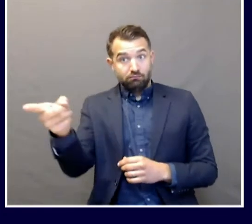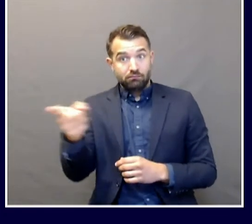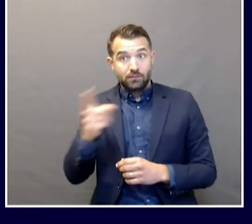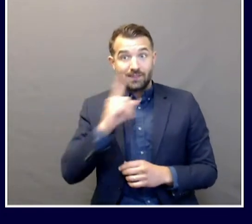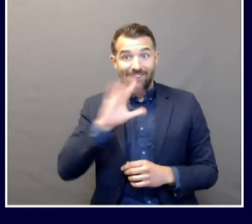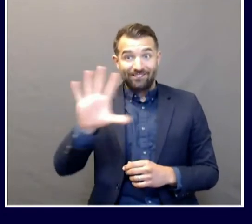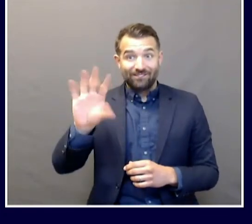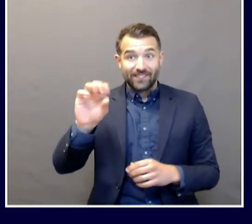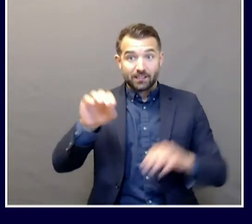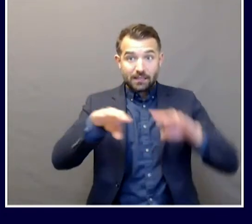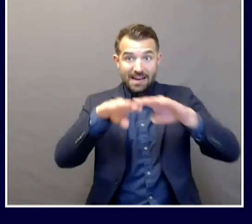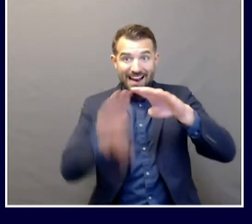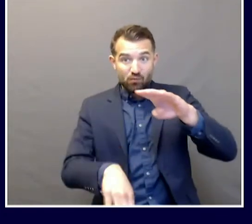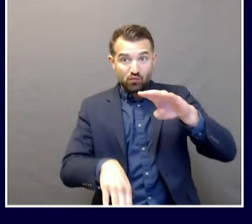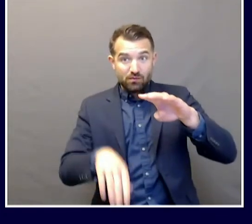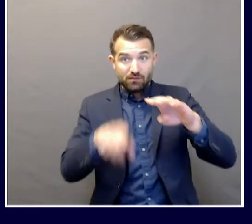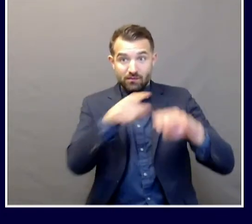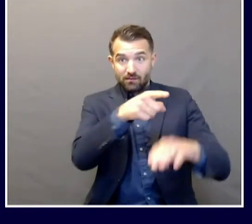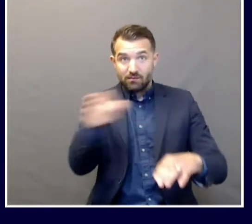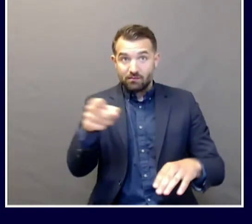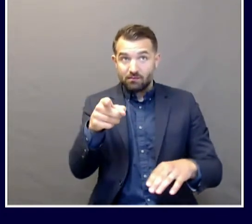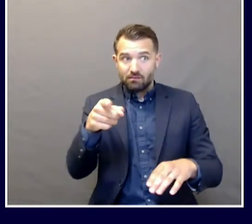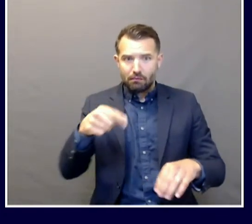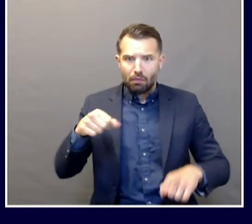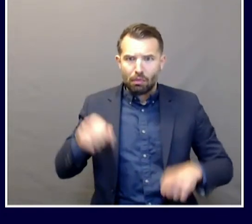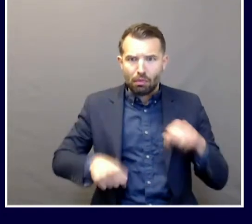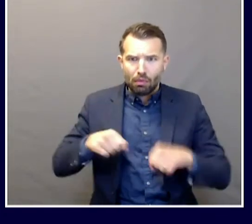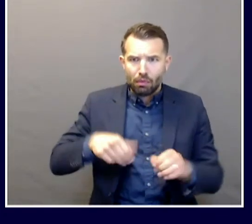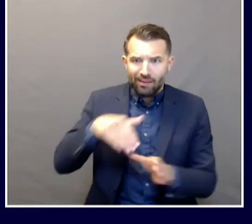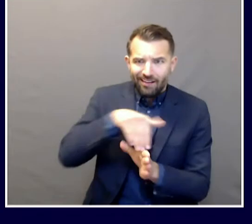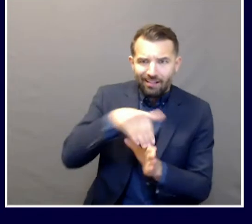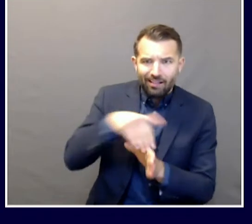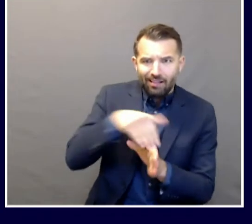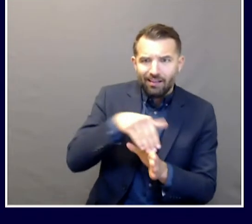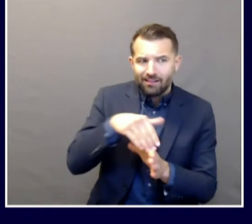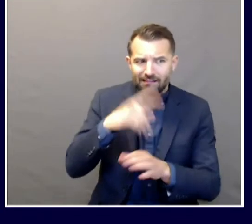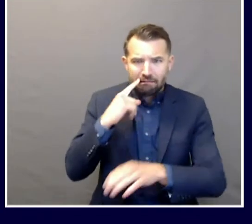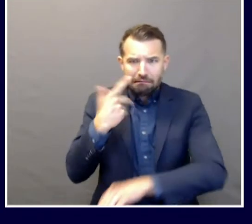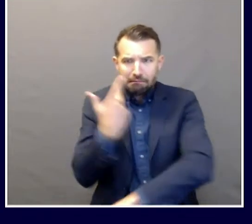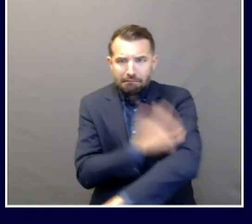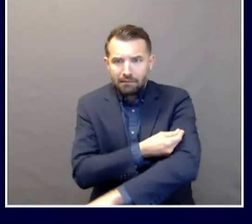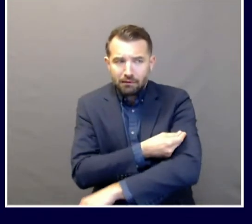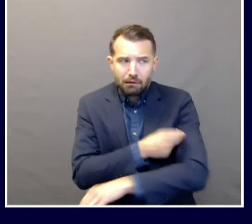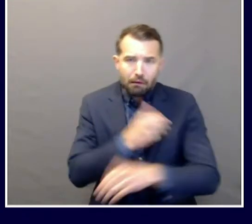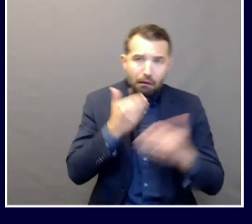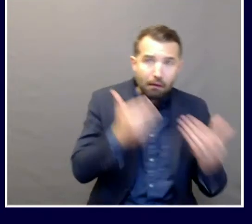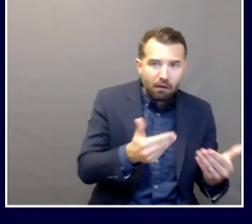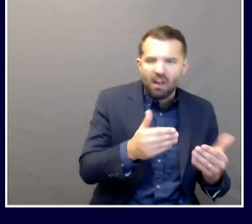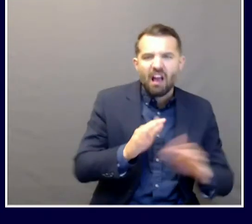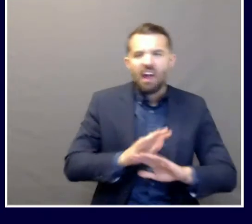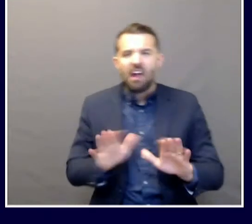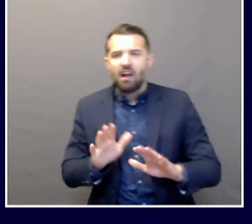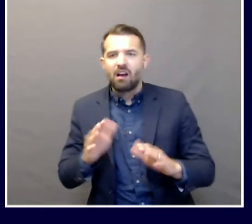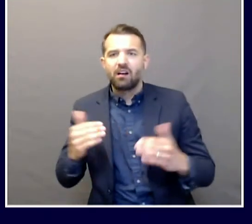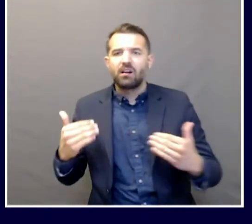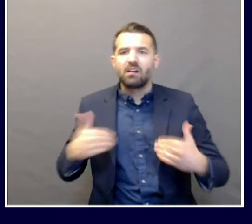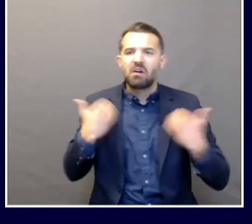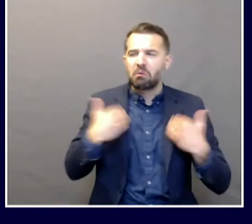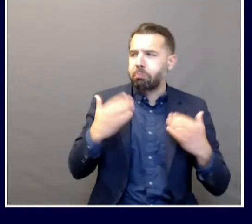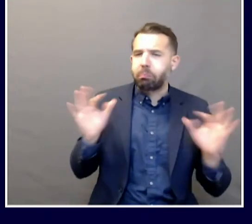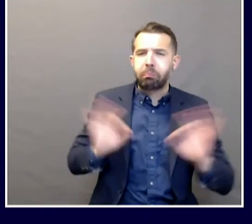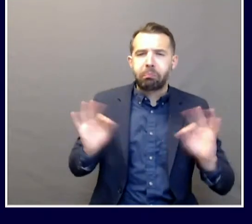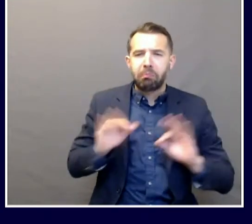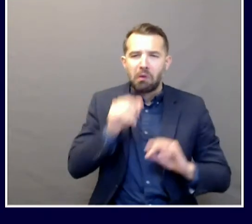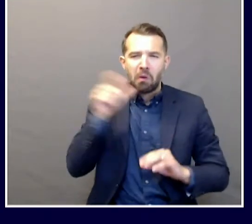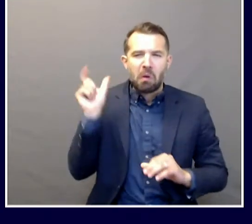not sure whether to get a vaccine. Maybe you've heard that young people don't need to be vaccinated. You've heard people falsely say that